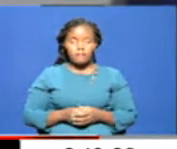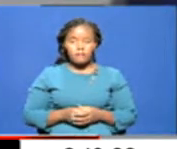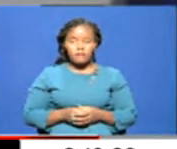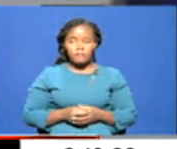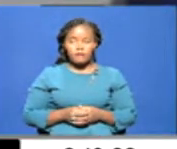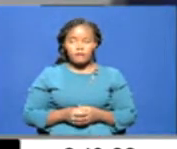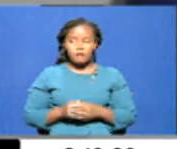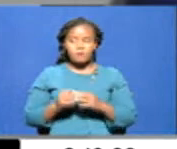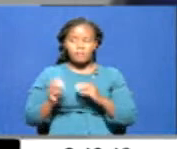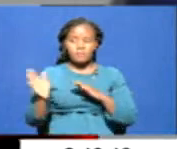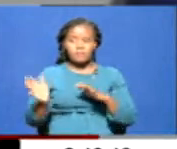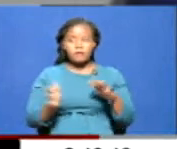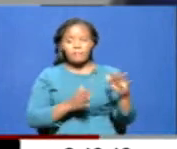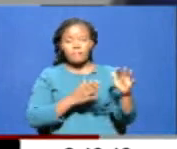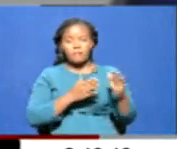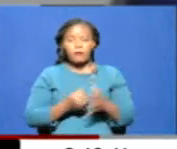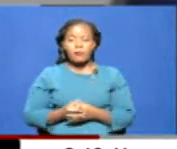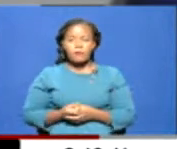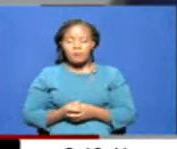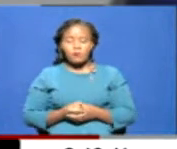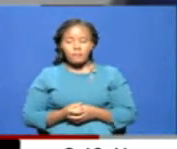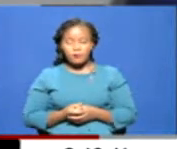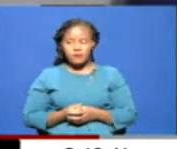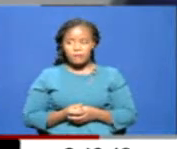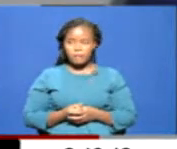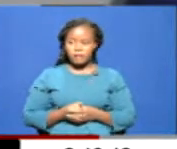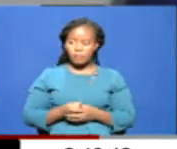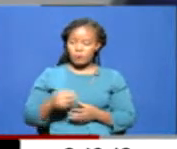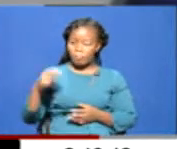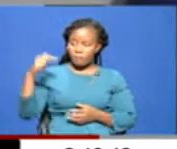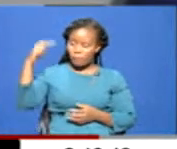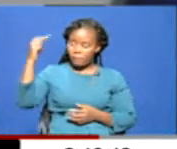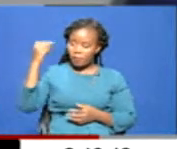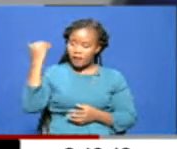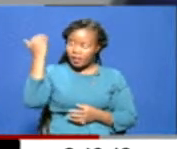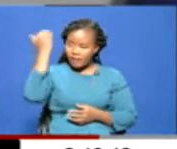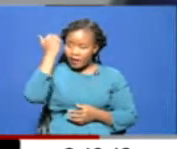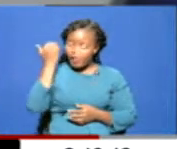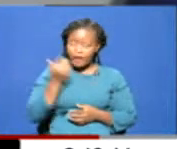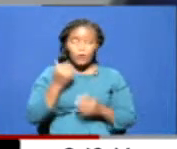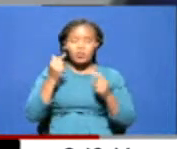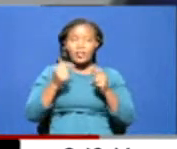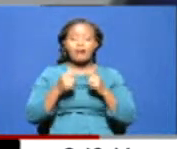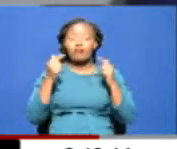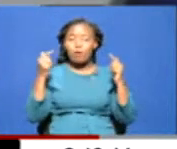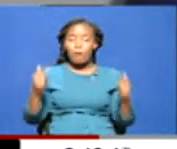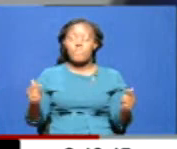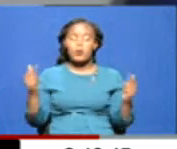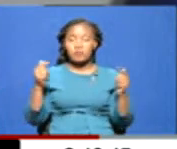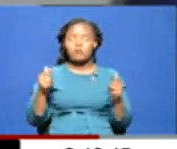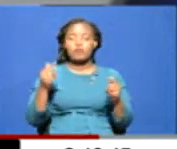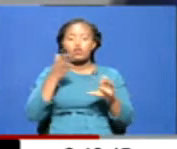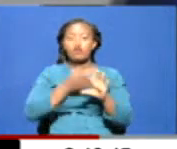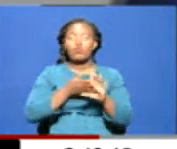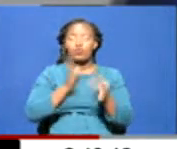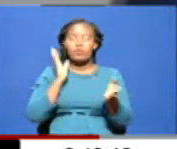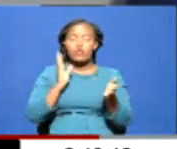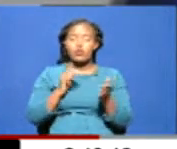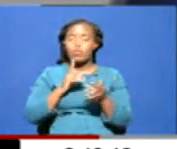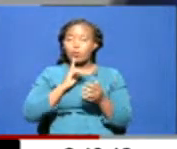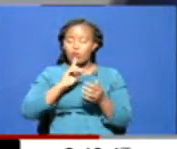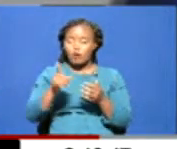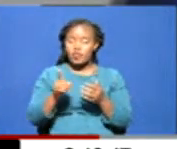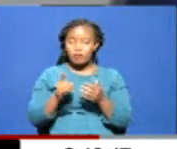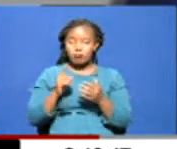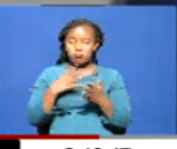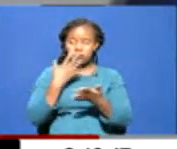Let's slide now into the corridors of justice. The High Court has declined to set aside a sentence against the Director of Criminal Investigation,